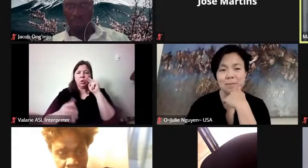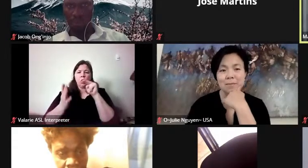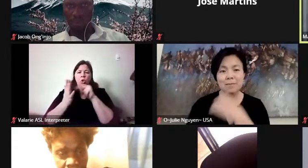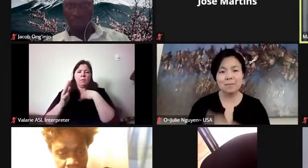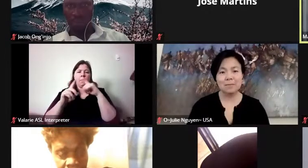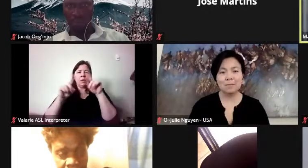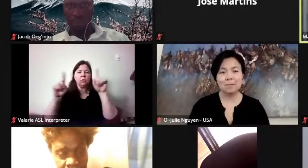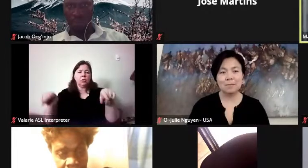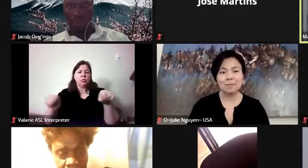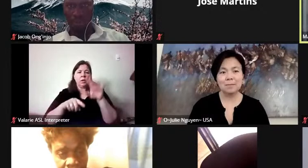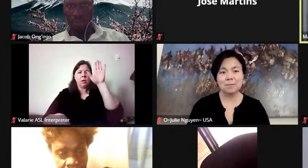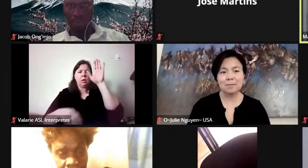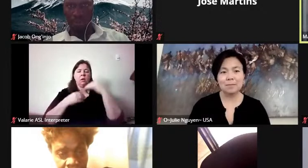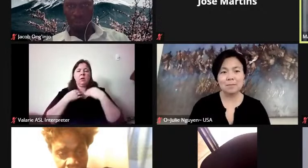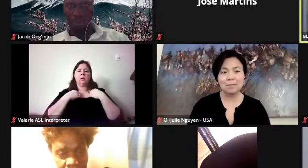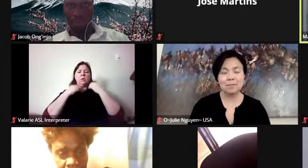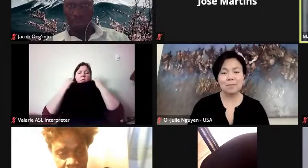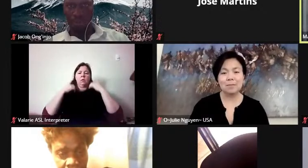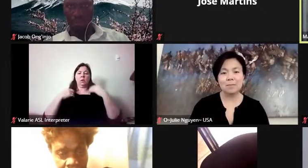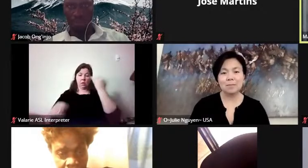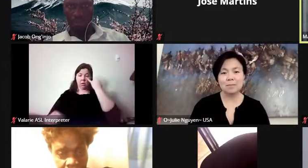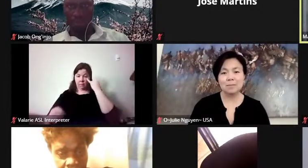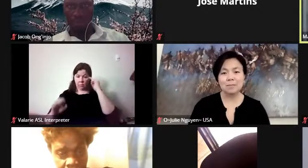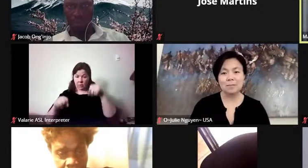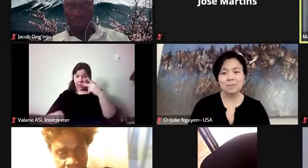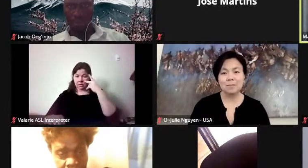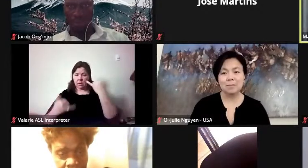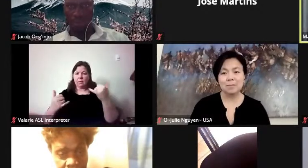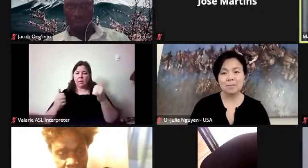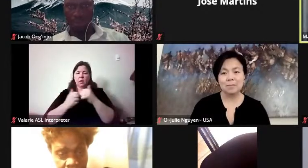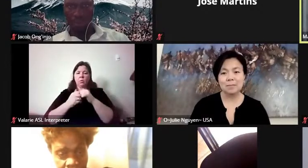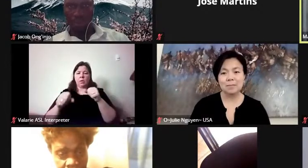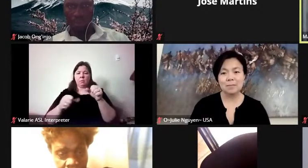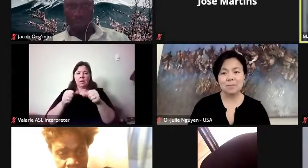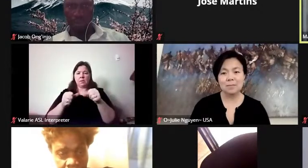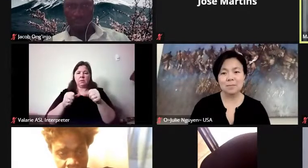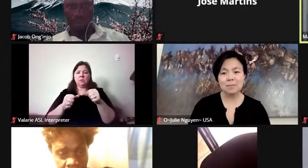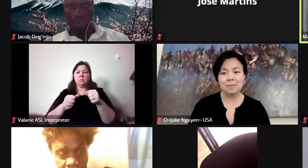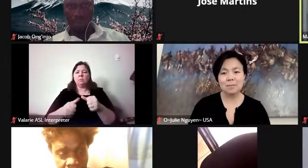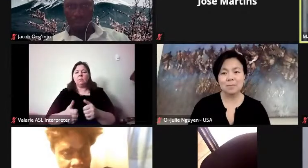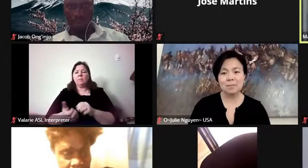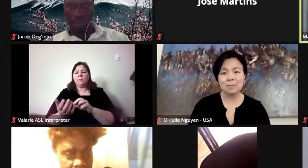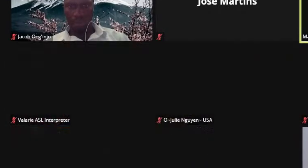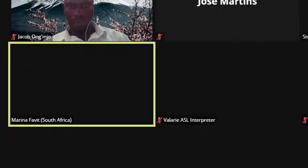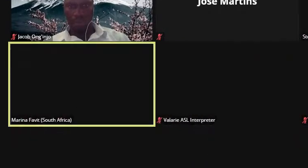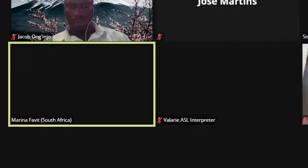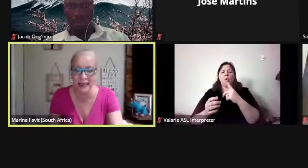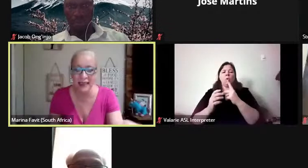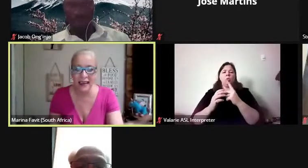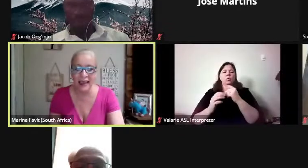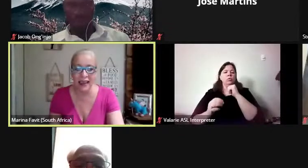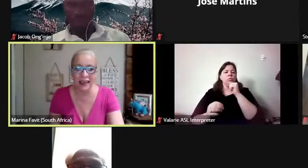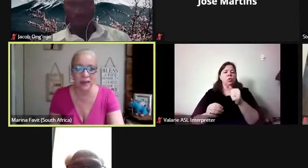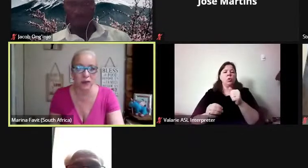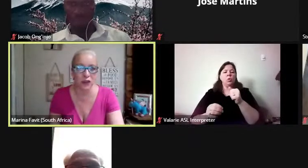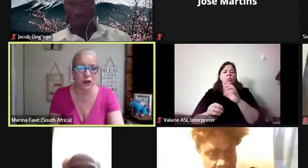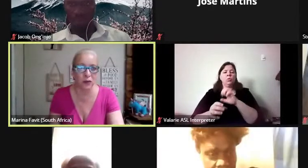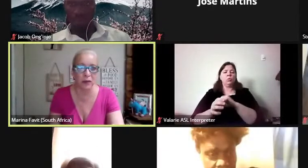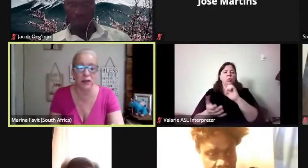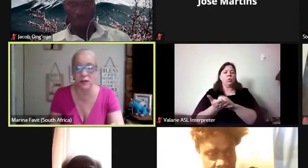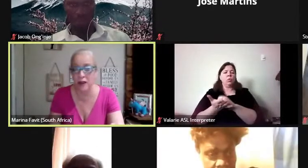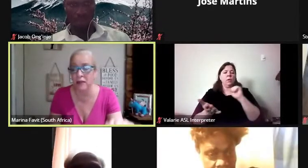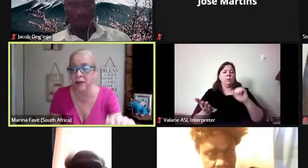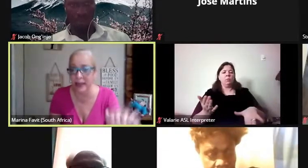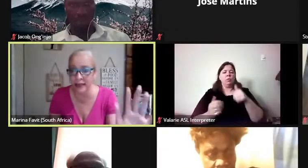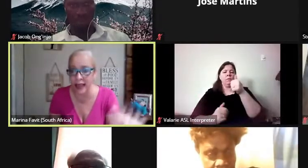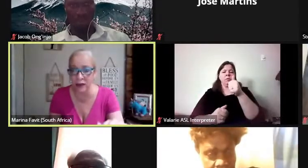there, it's got that raise hand. Look if you can see, play around with the buttons there. Just don't exit yourself out of the meeting, and I'm sure